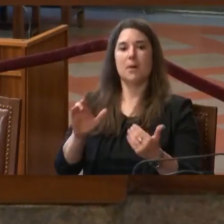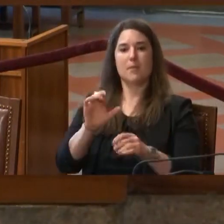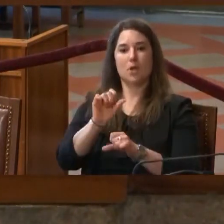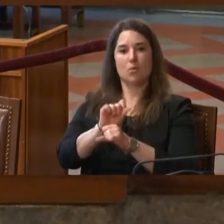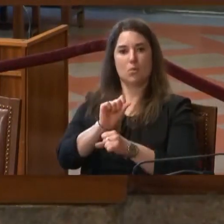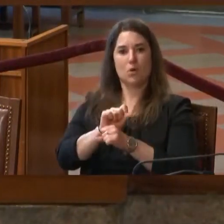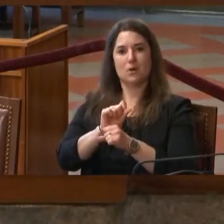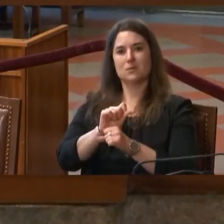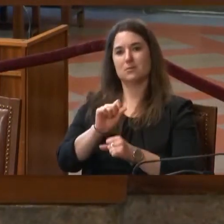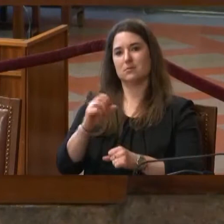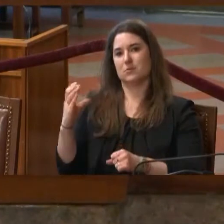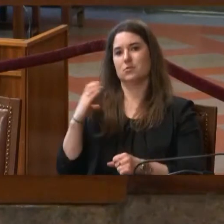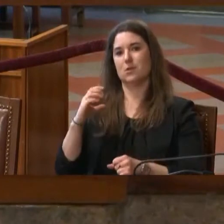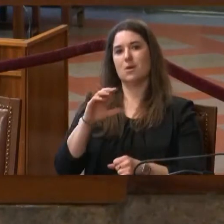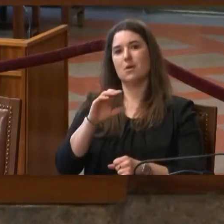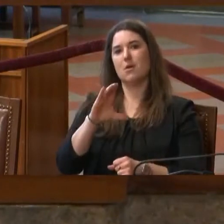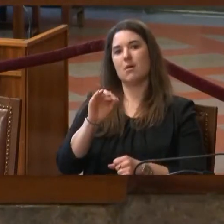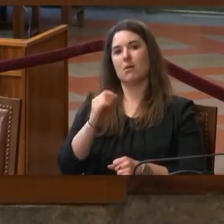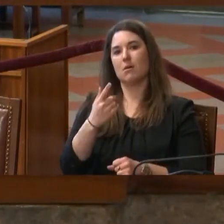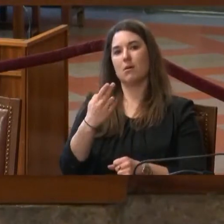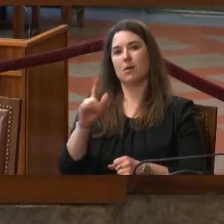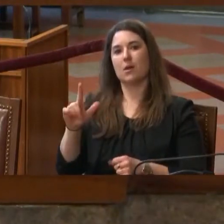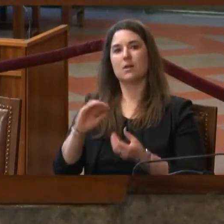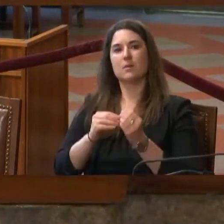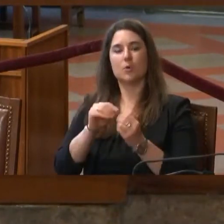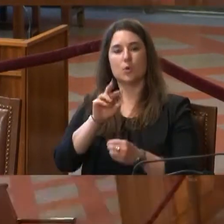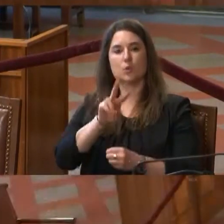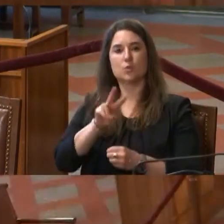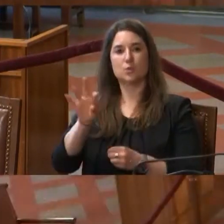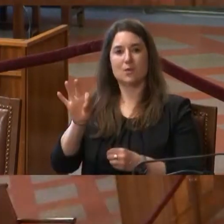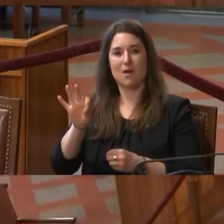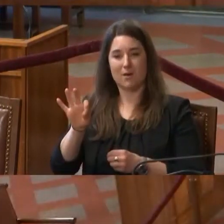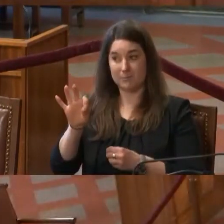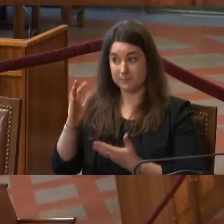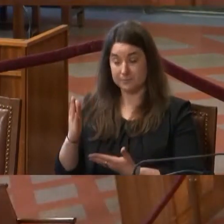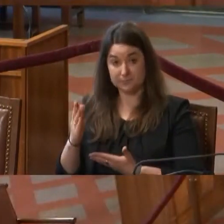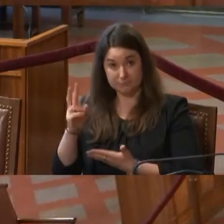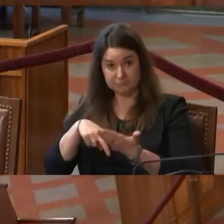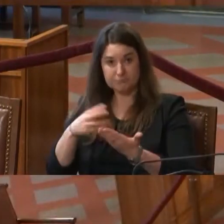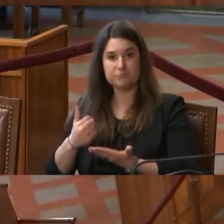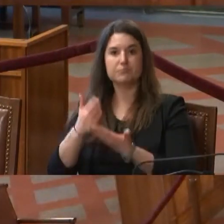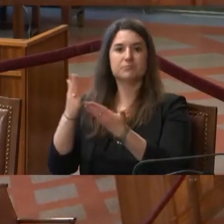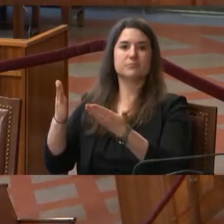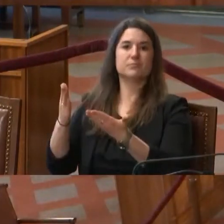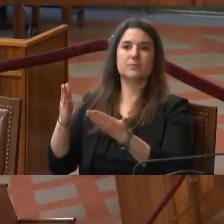Mr. Coghill. Bill 229. Bill 229, resolution